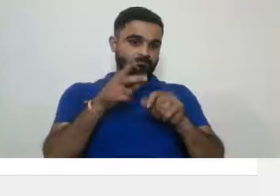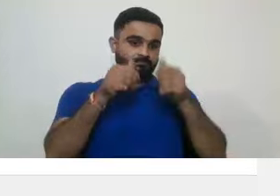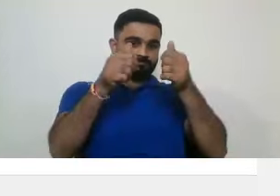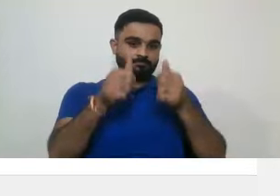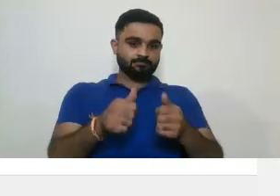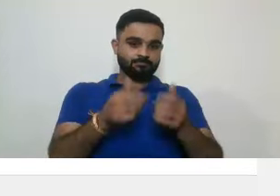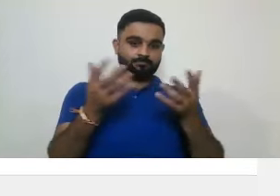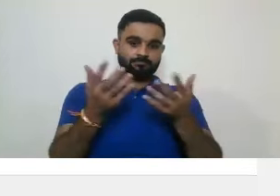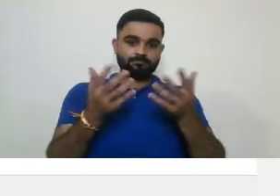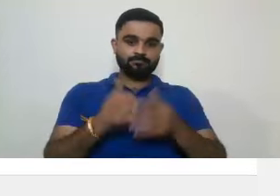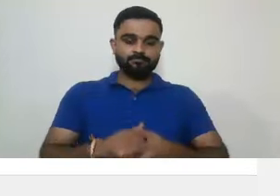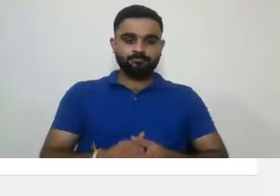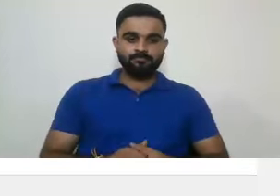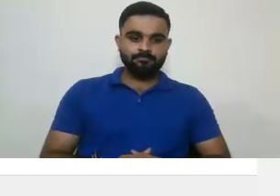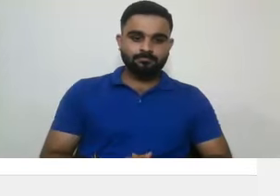are.